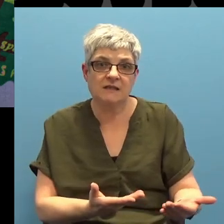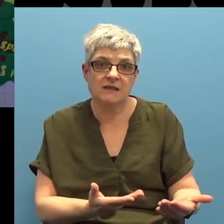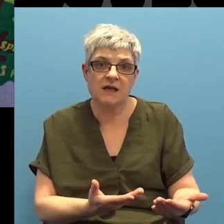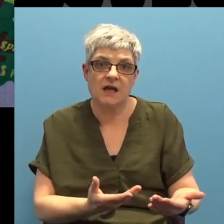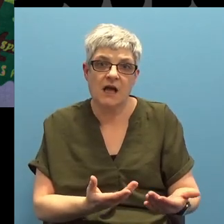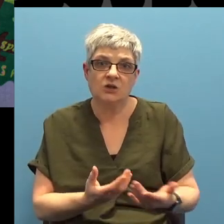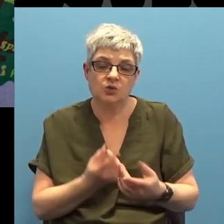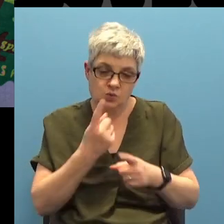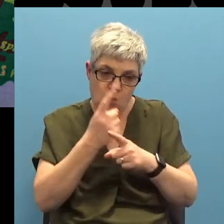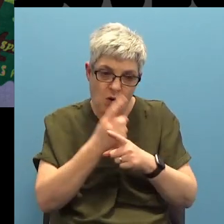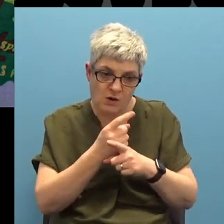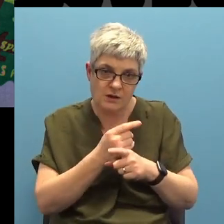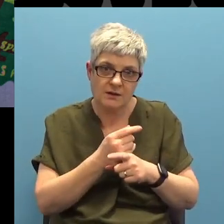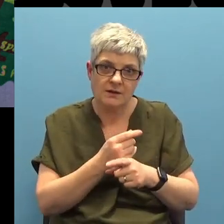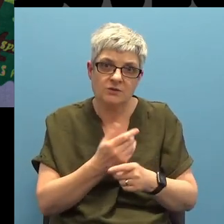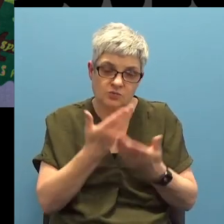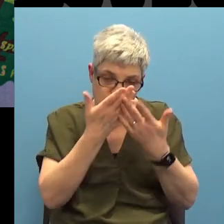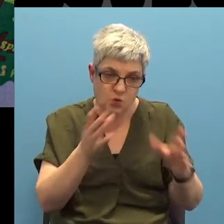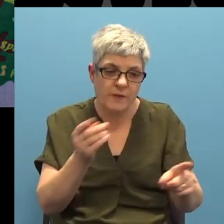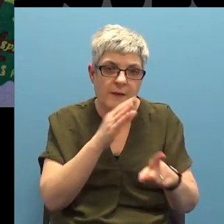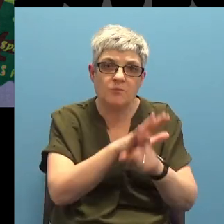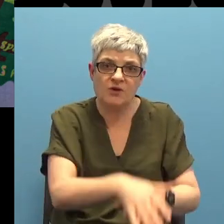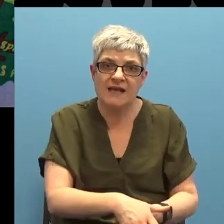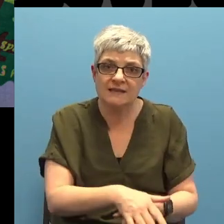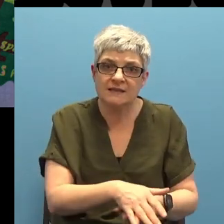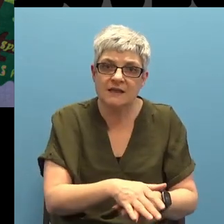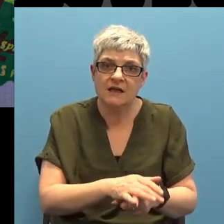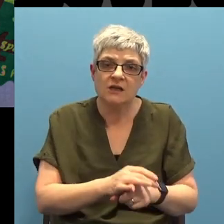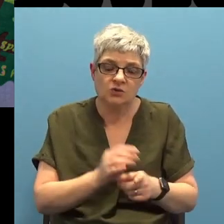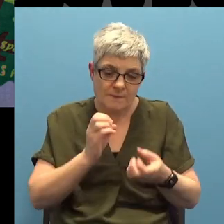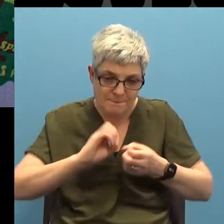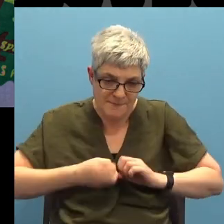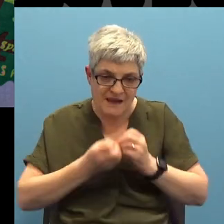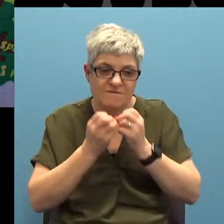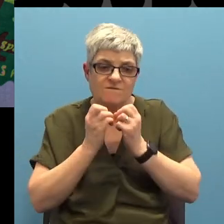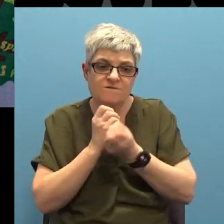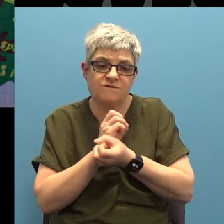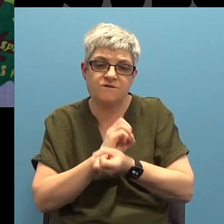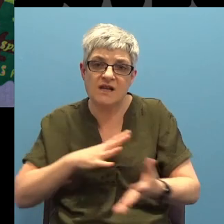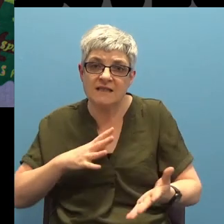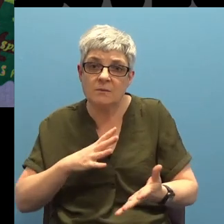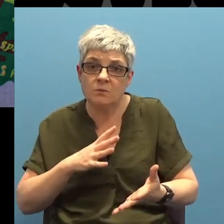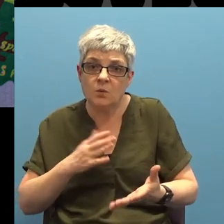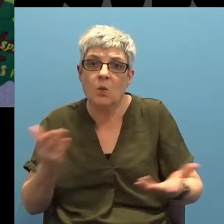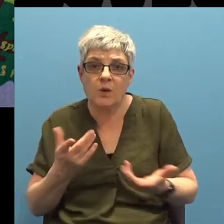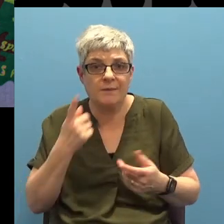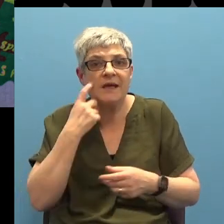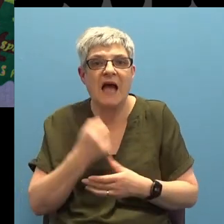to hold to account those who oppress and to make ways of freedom where we can.